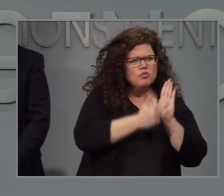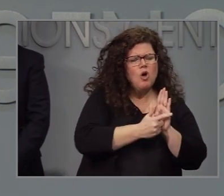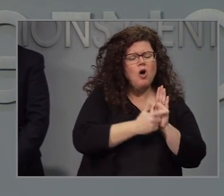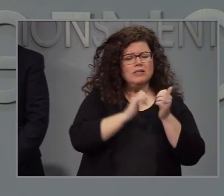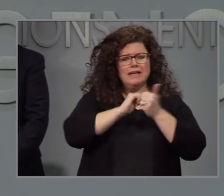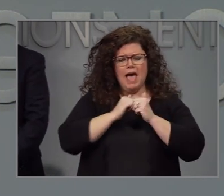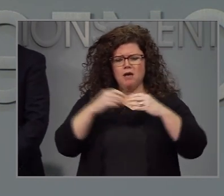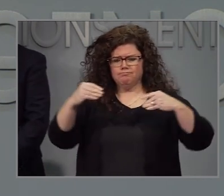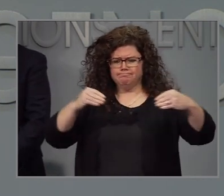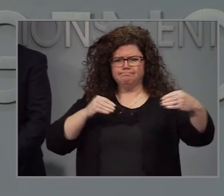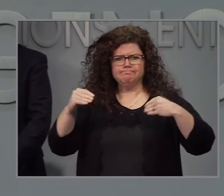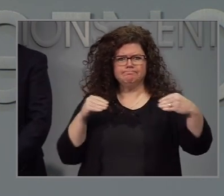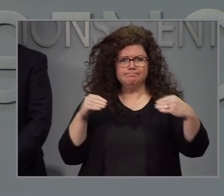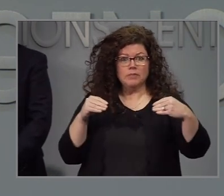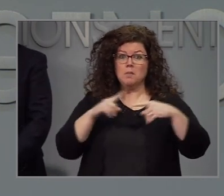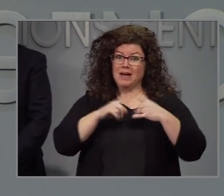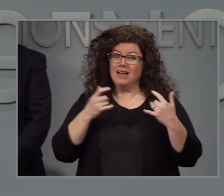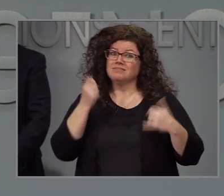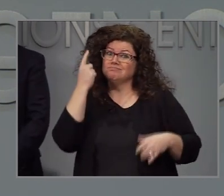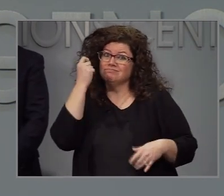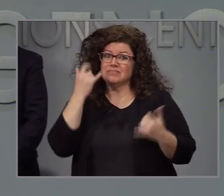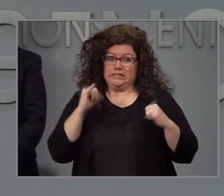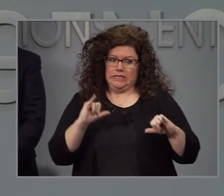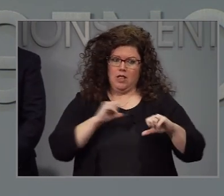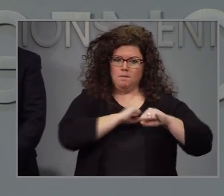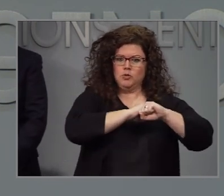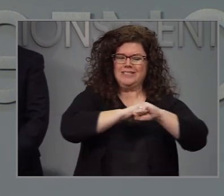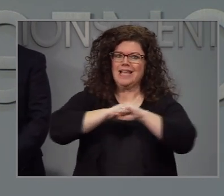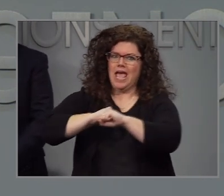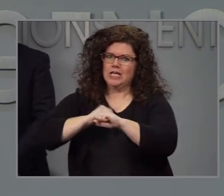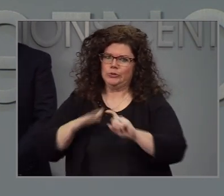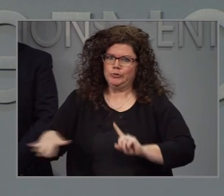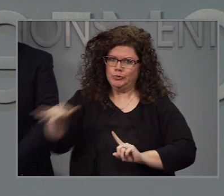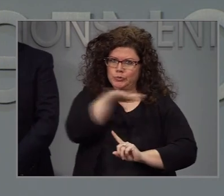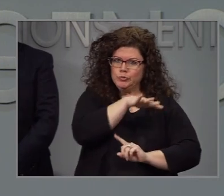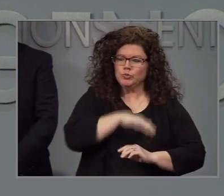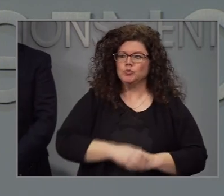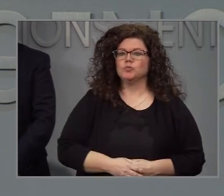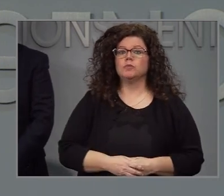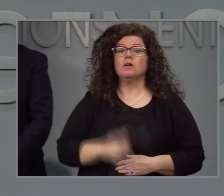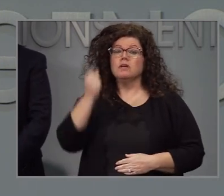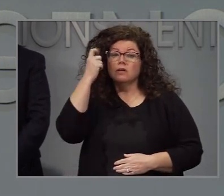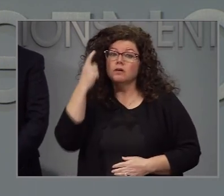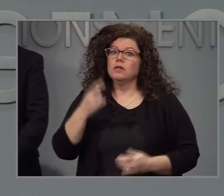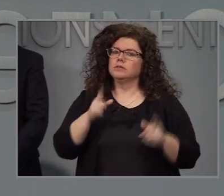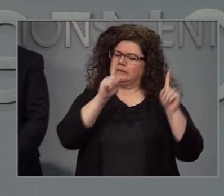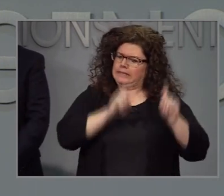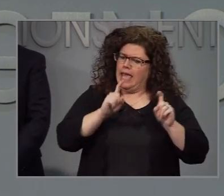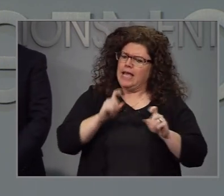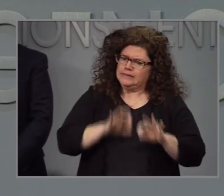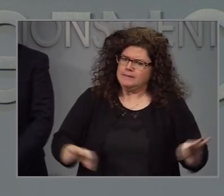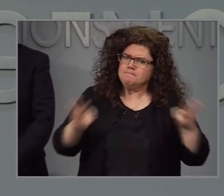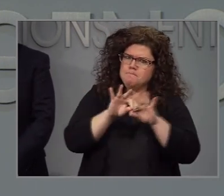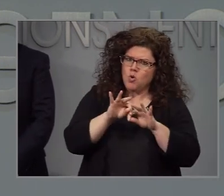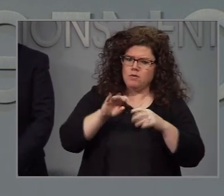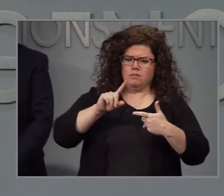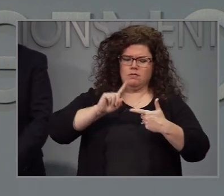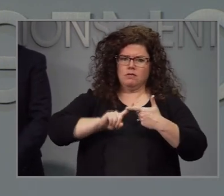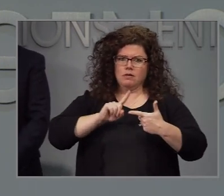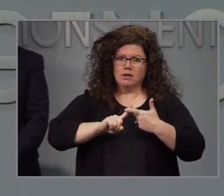Carolinians. It is conditioned on widespread testing, aggressive contact tracing, and of